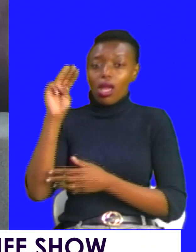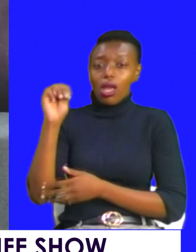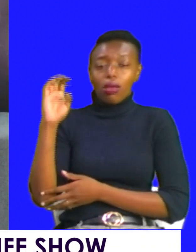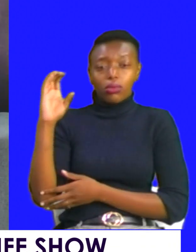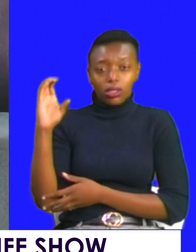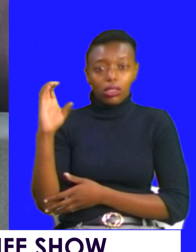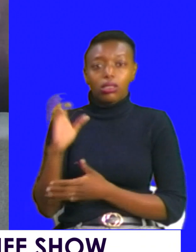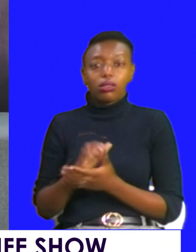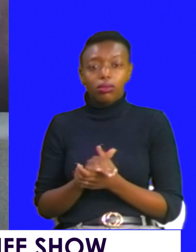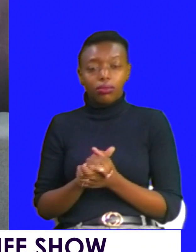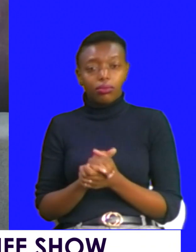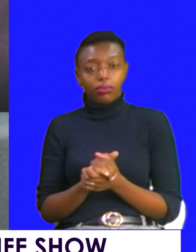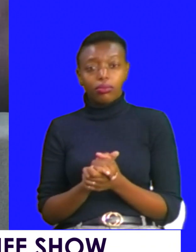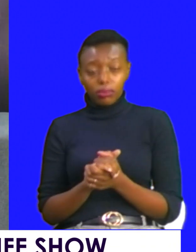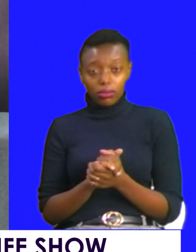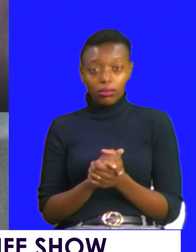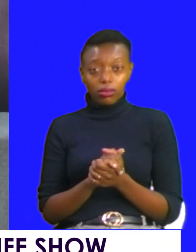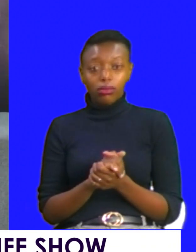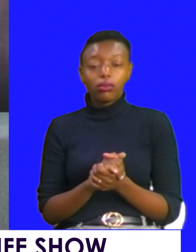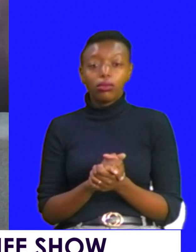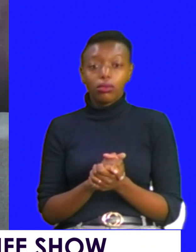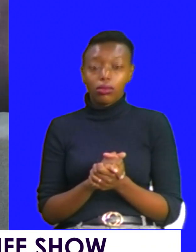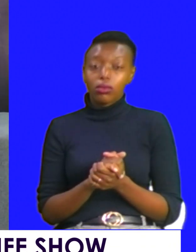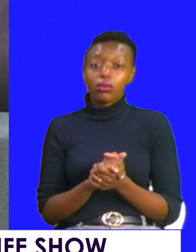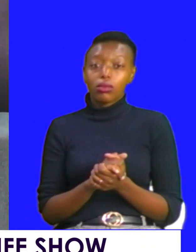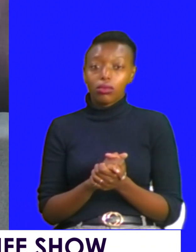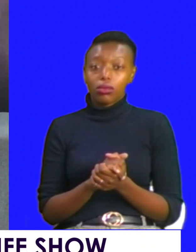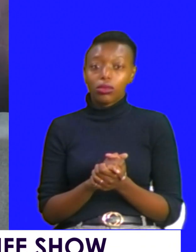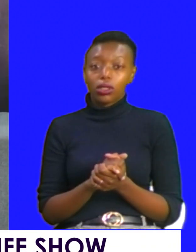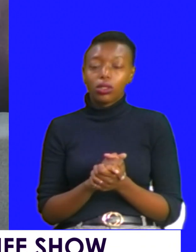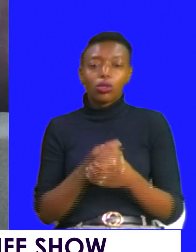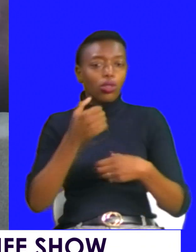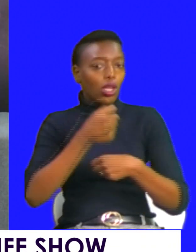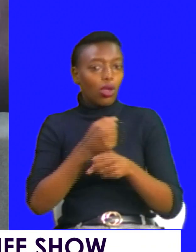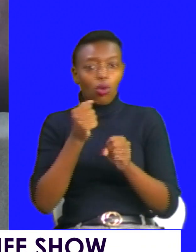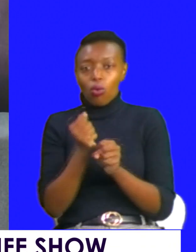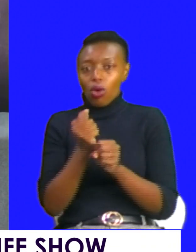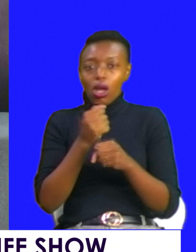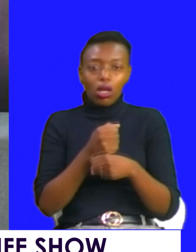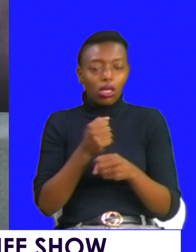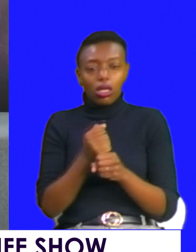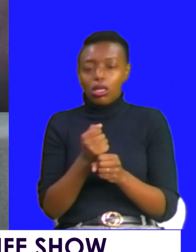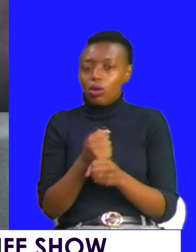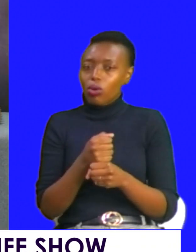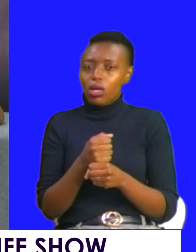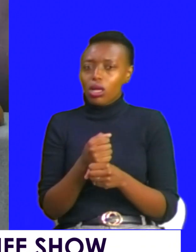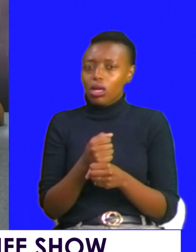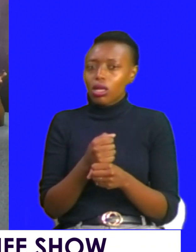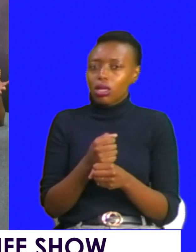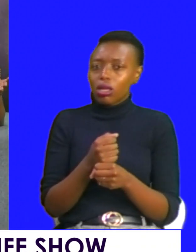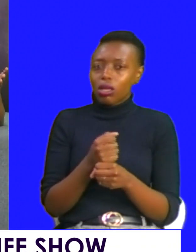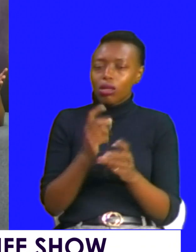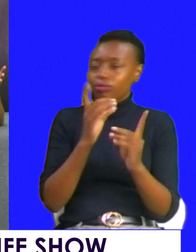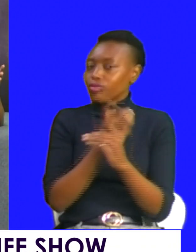very serious doctor when you meet him at the clinic during the day. So that the MCing now becomes a side hustle. But quite unrelated to